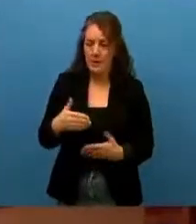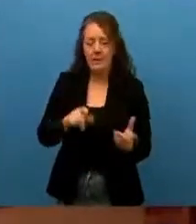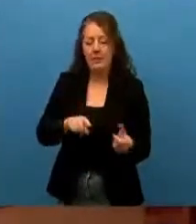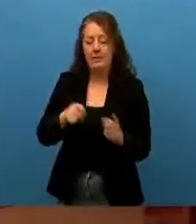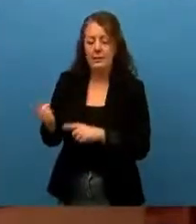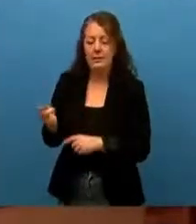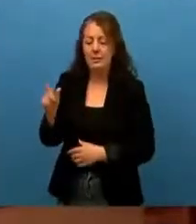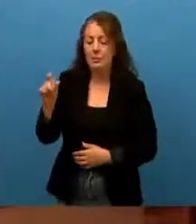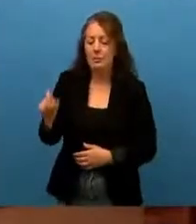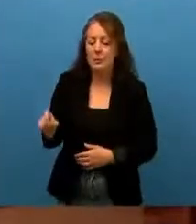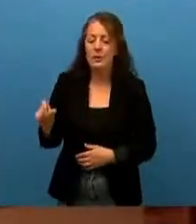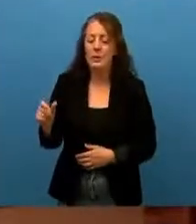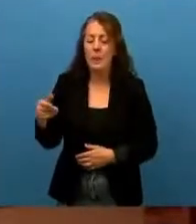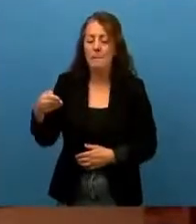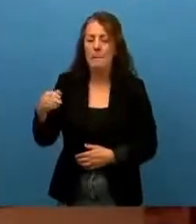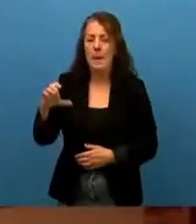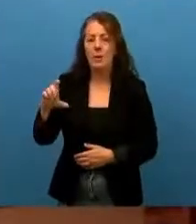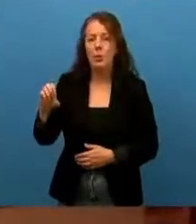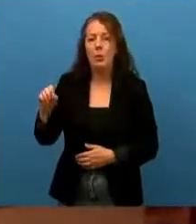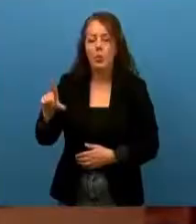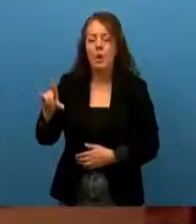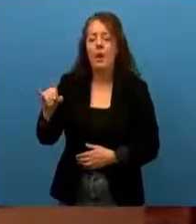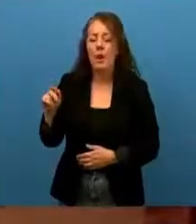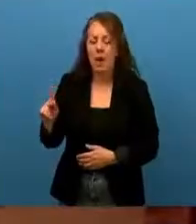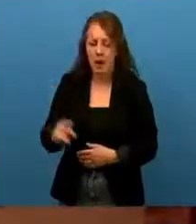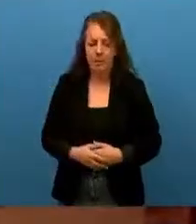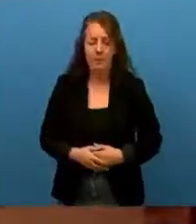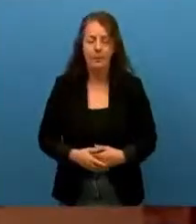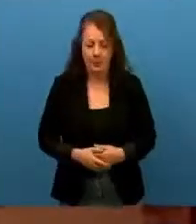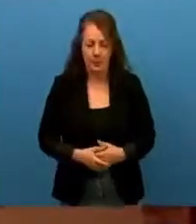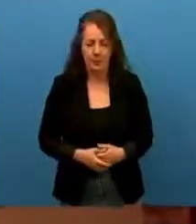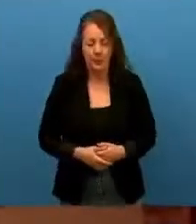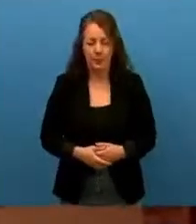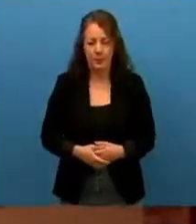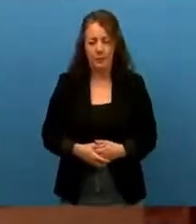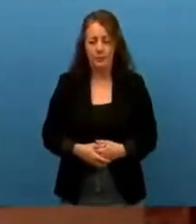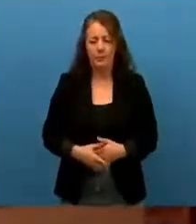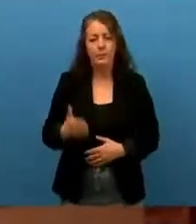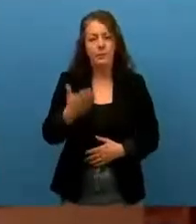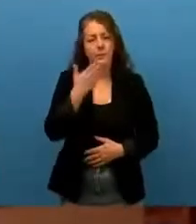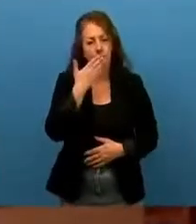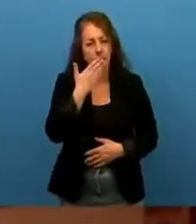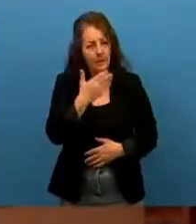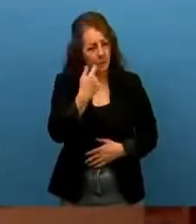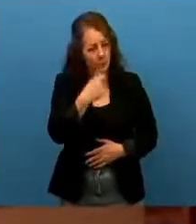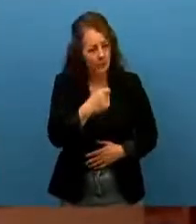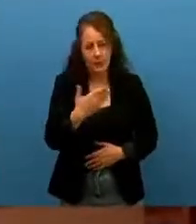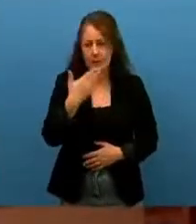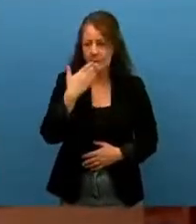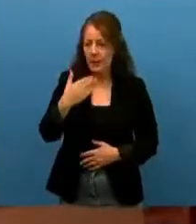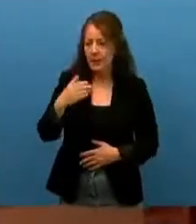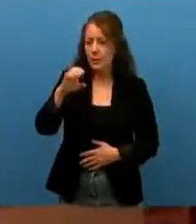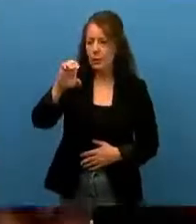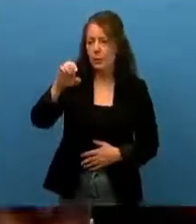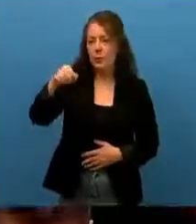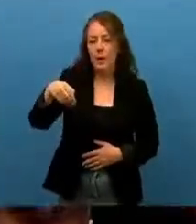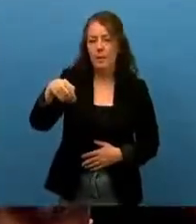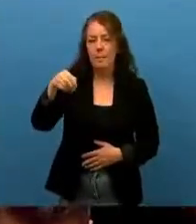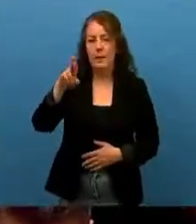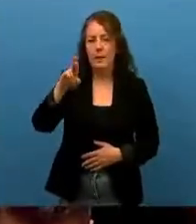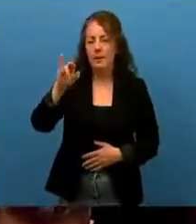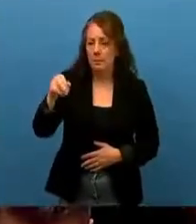Thank you, Chair, for the kind introduction, and thank you to the expert mechanism for inviting me to participate today in this